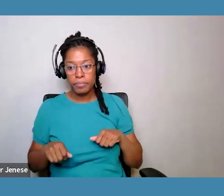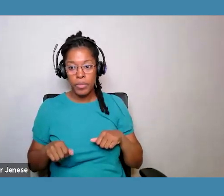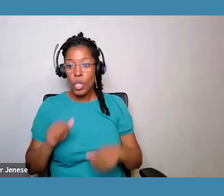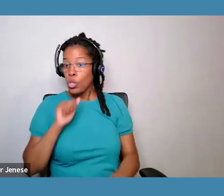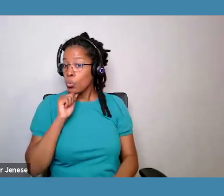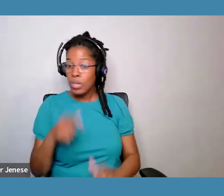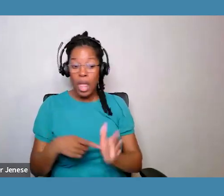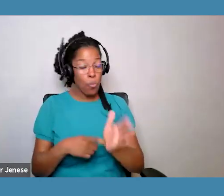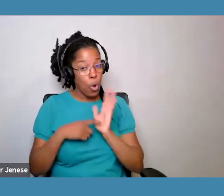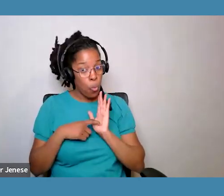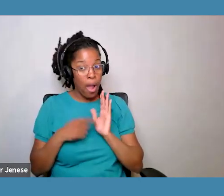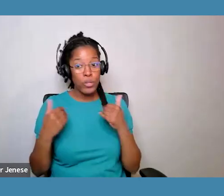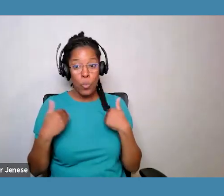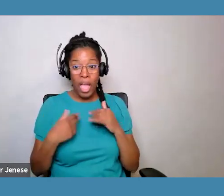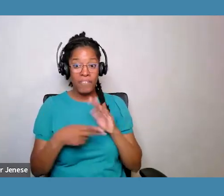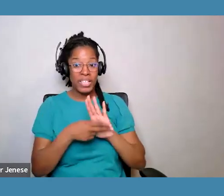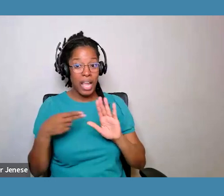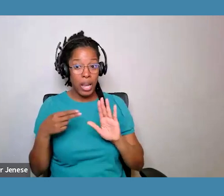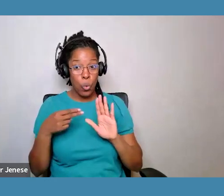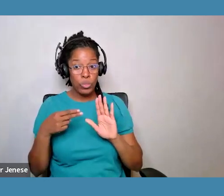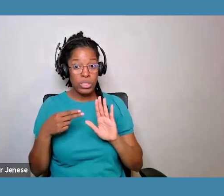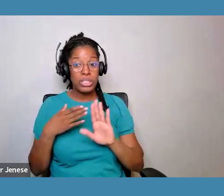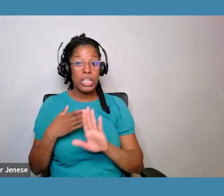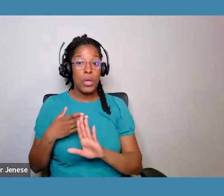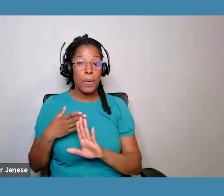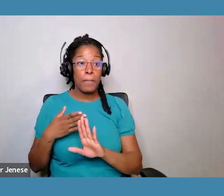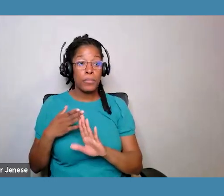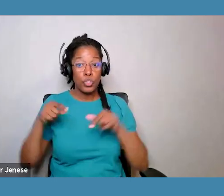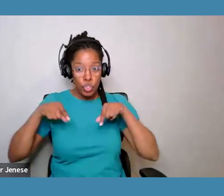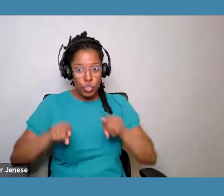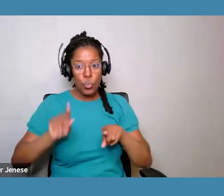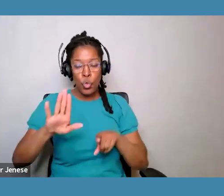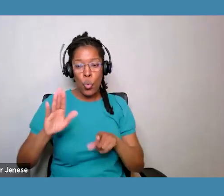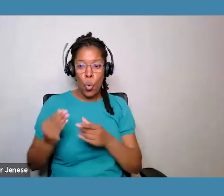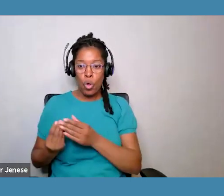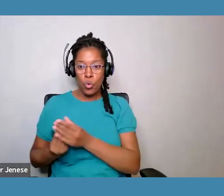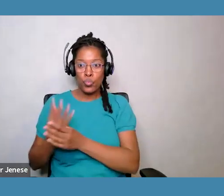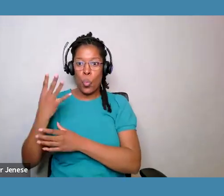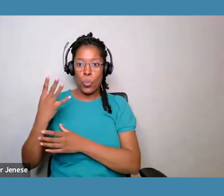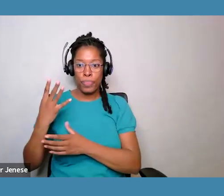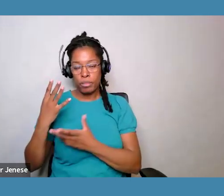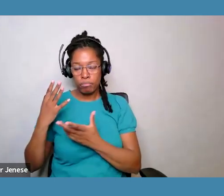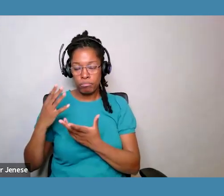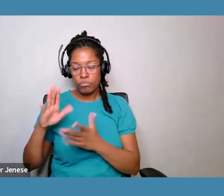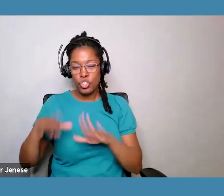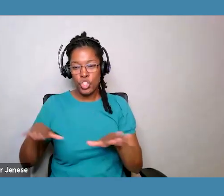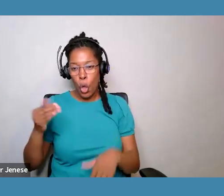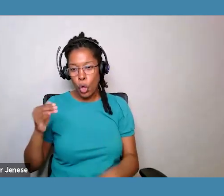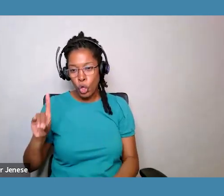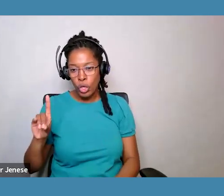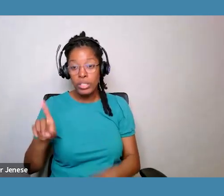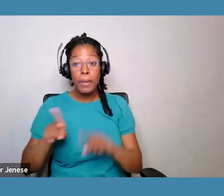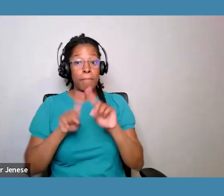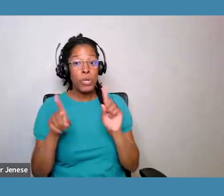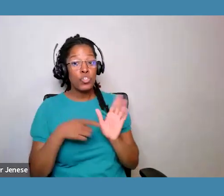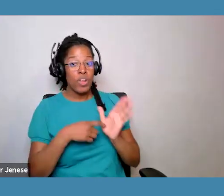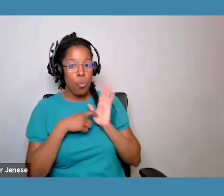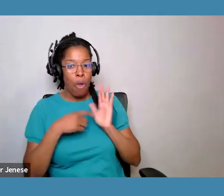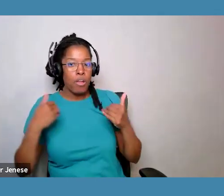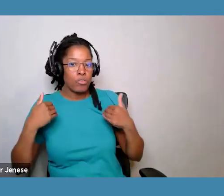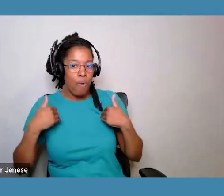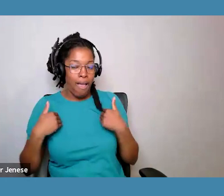have a diagnosis prior to, like during your developmental period during childhood. What you're required to have is proof